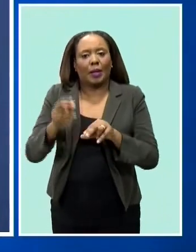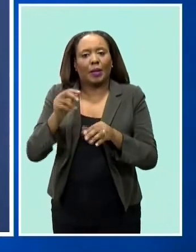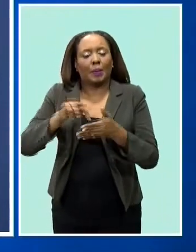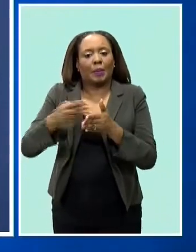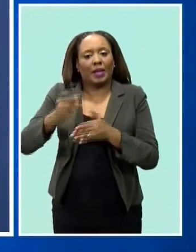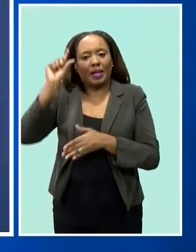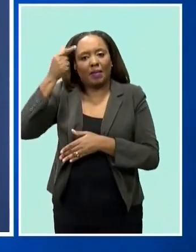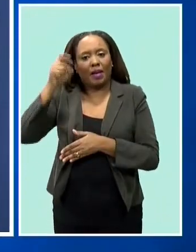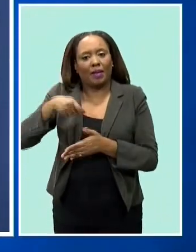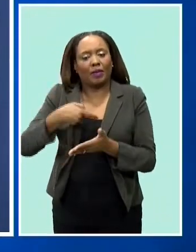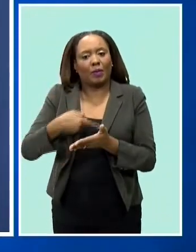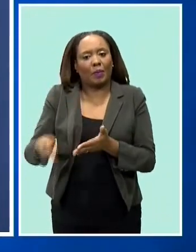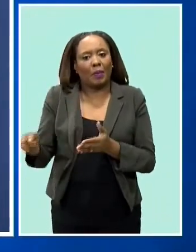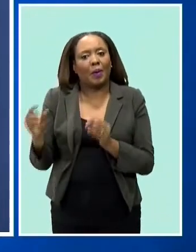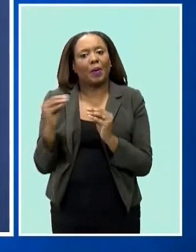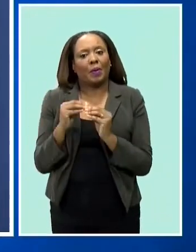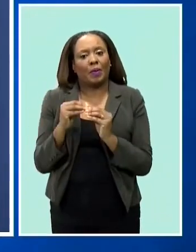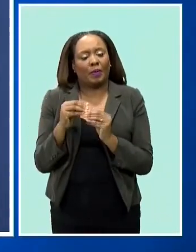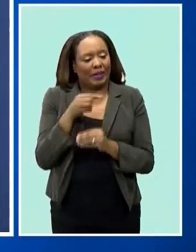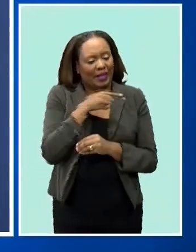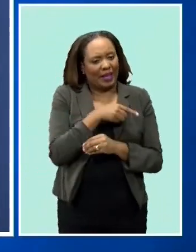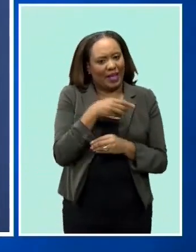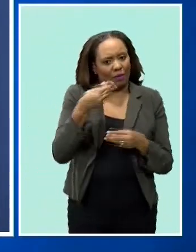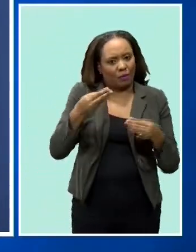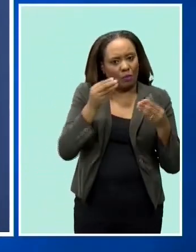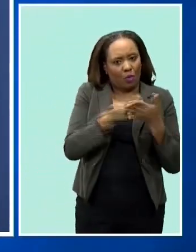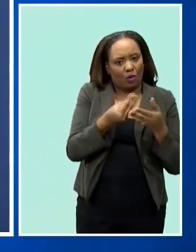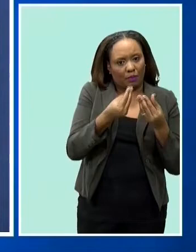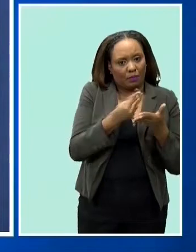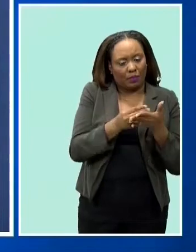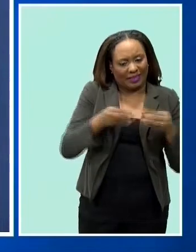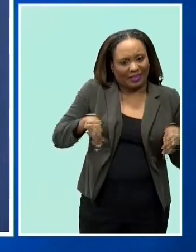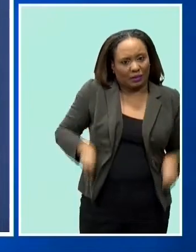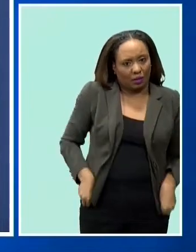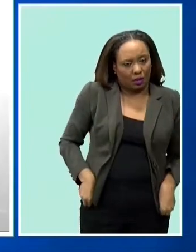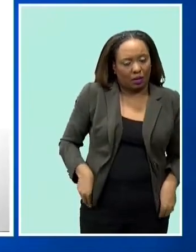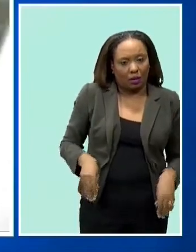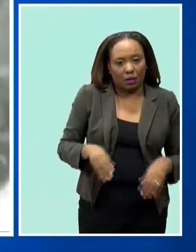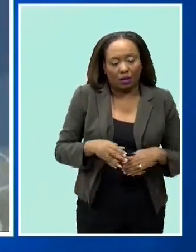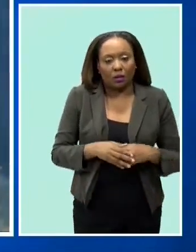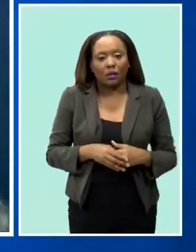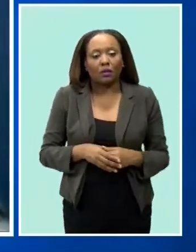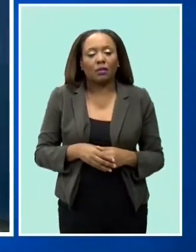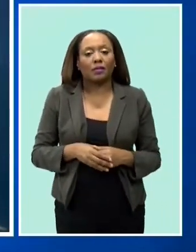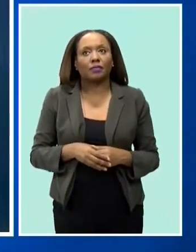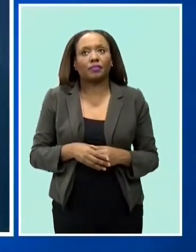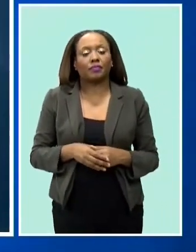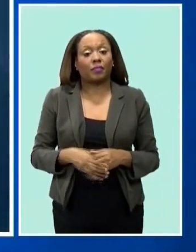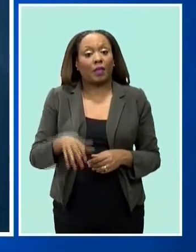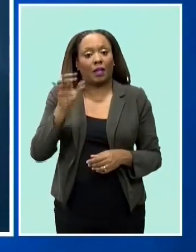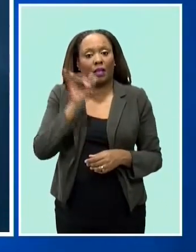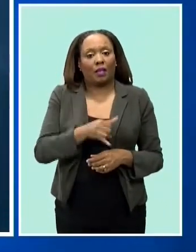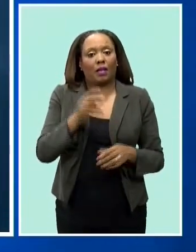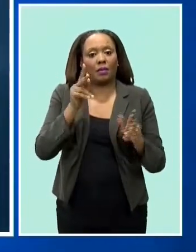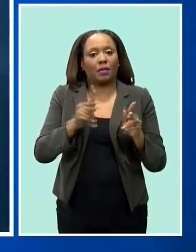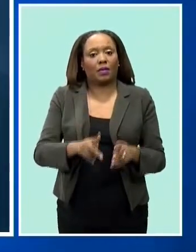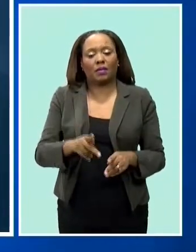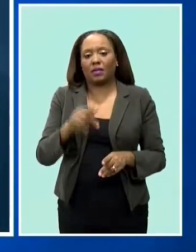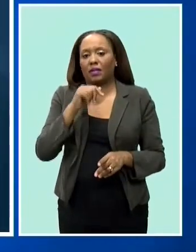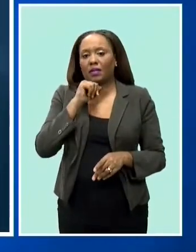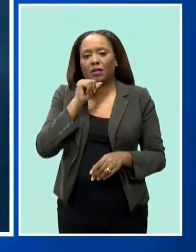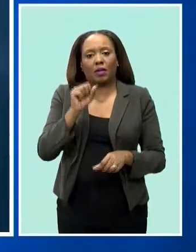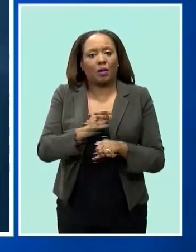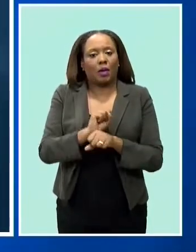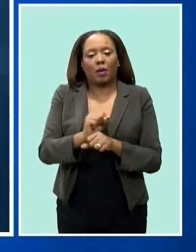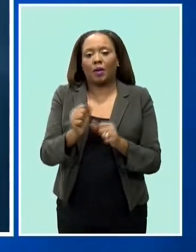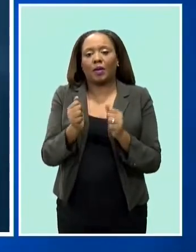received, unjustifiable values for the acquisition of certain land. That public servant, he says, is no longer employed with